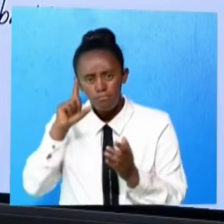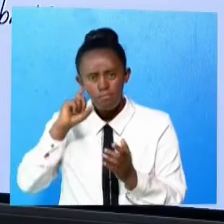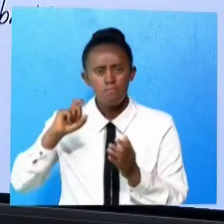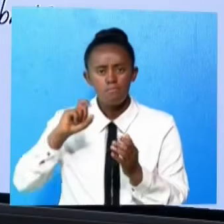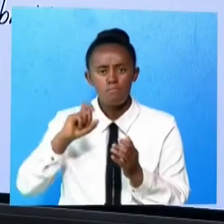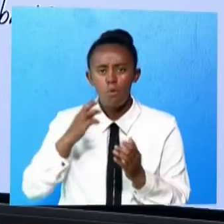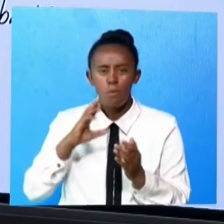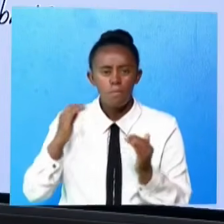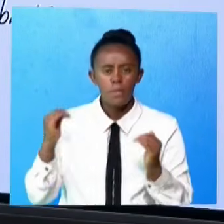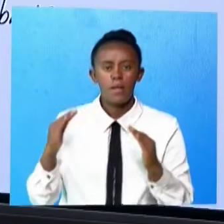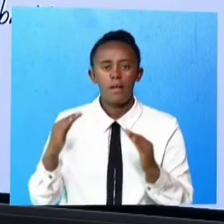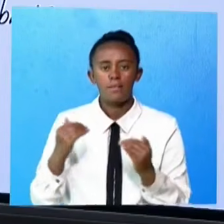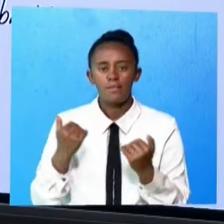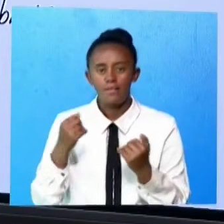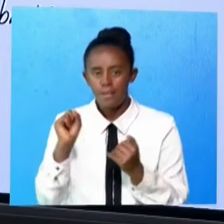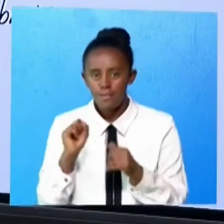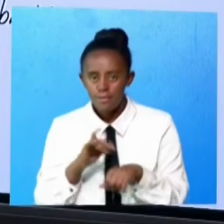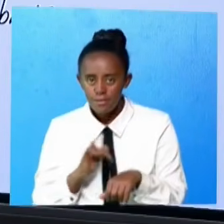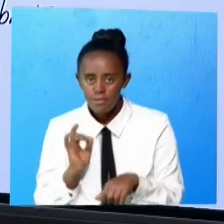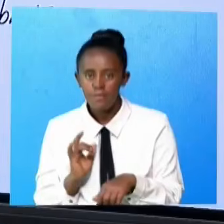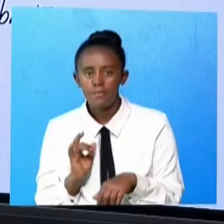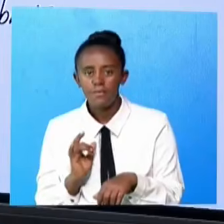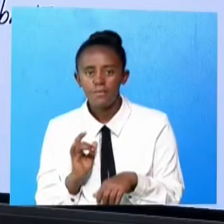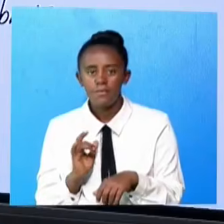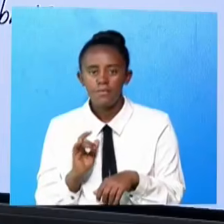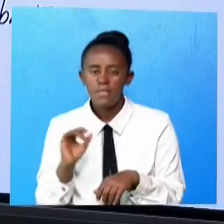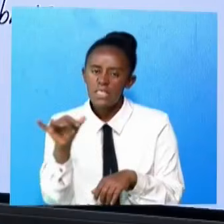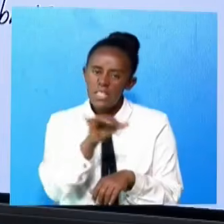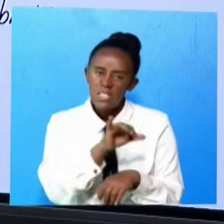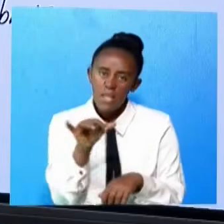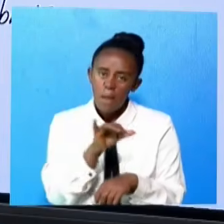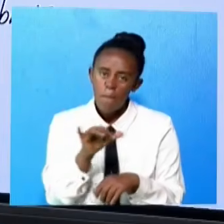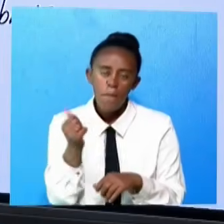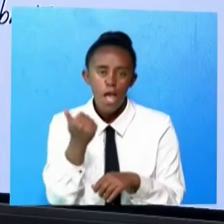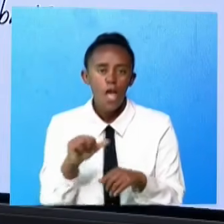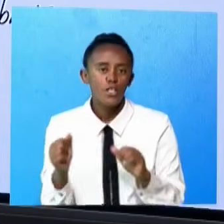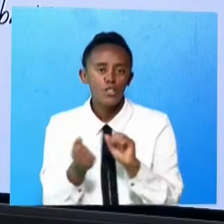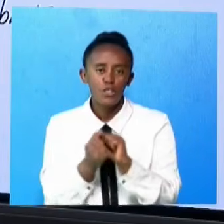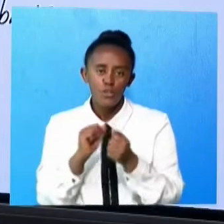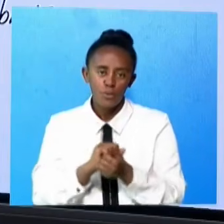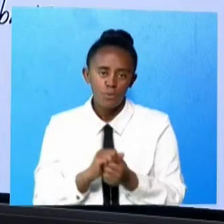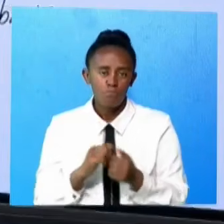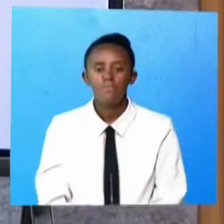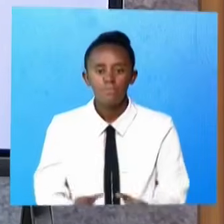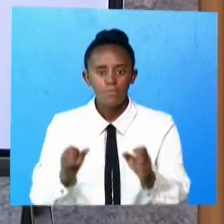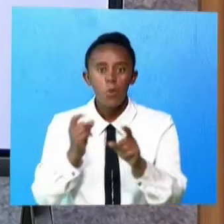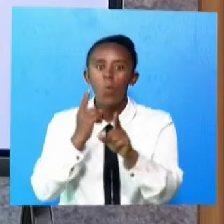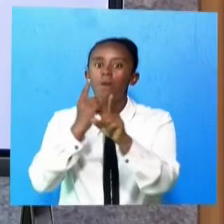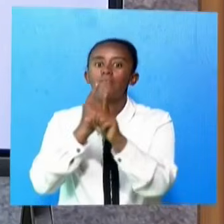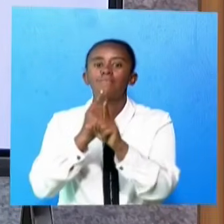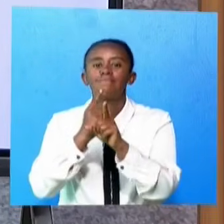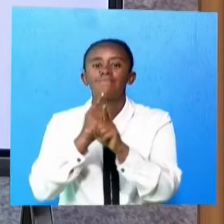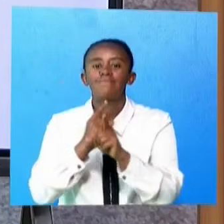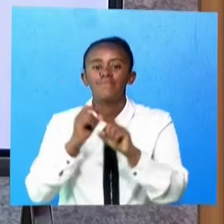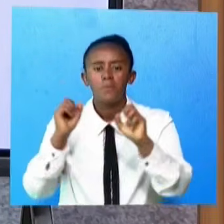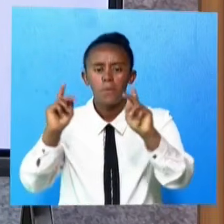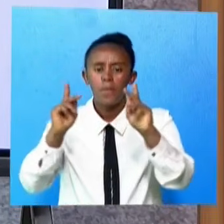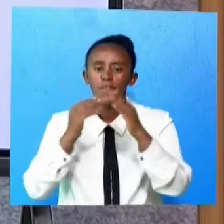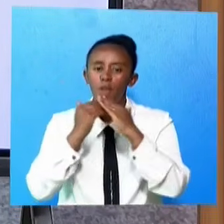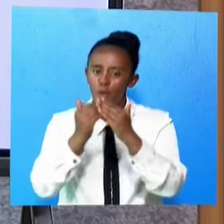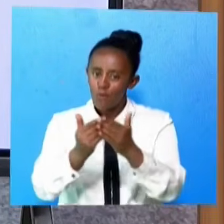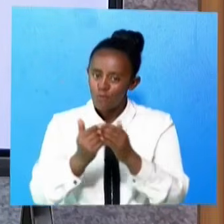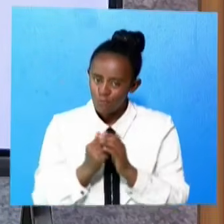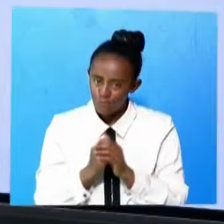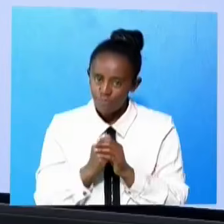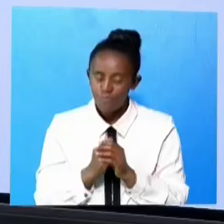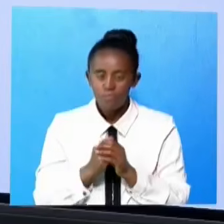Structurally, they are the same without any change of meaning. Hopefully that. Okay, thanks so much. I think